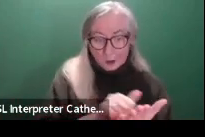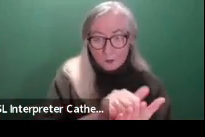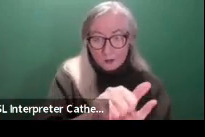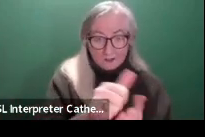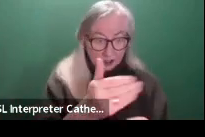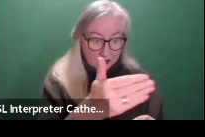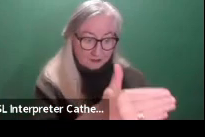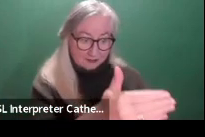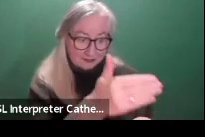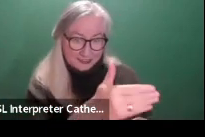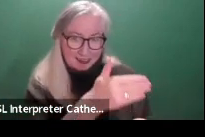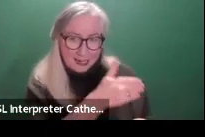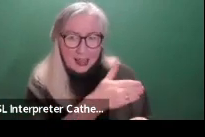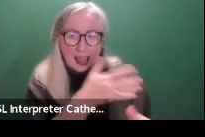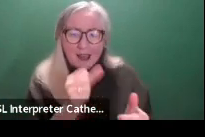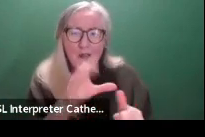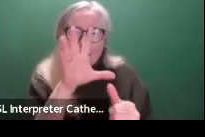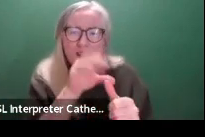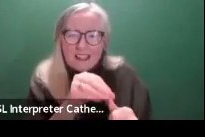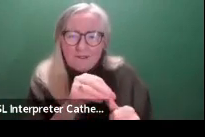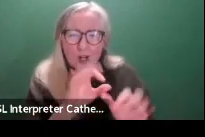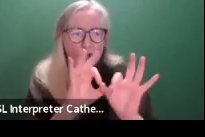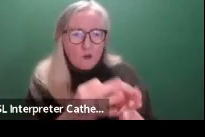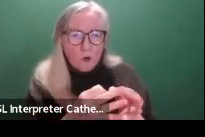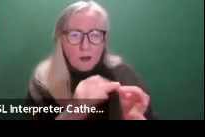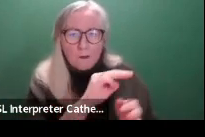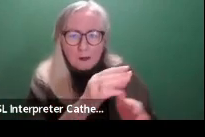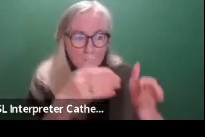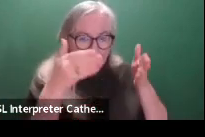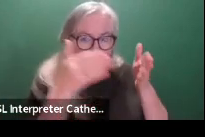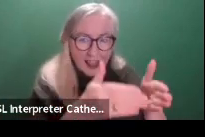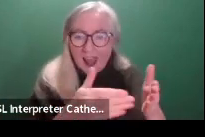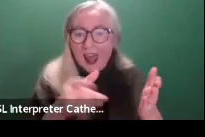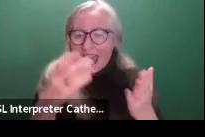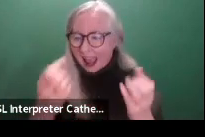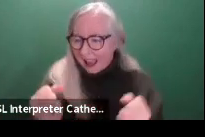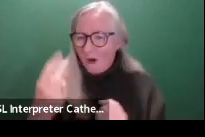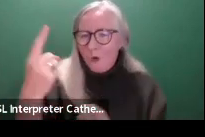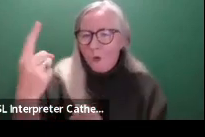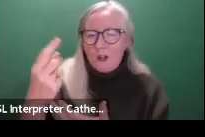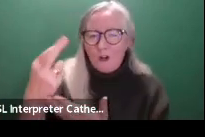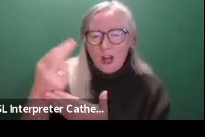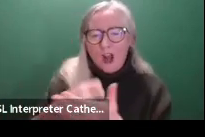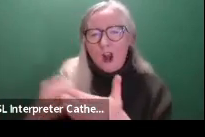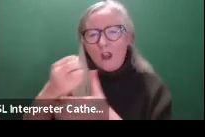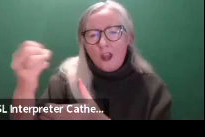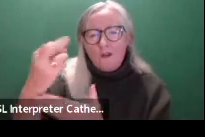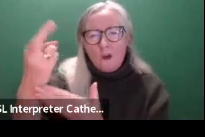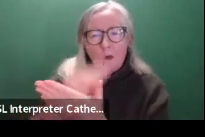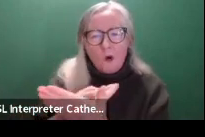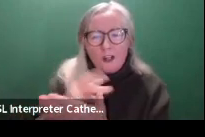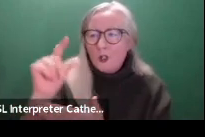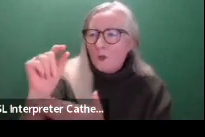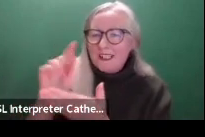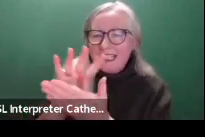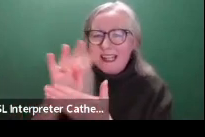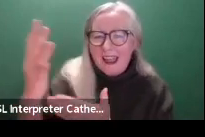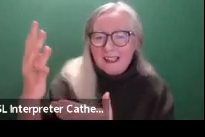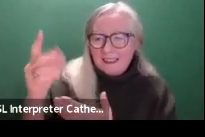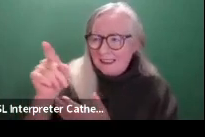it's been with a very specific group of people. So, for example, there was a report out in, let me say, 2019 that was done